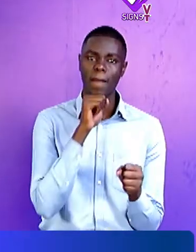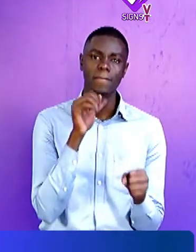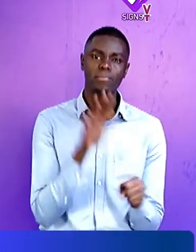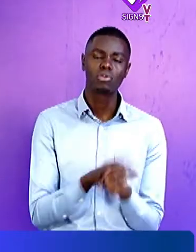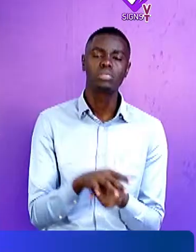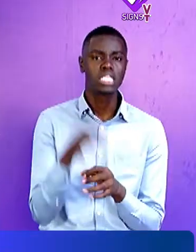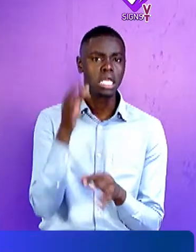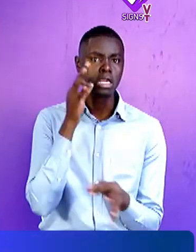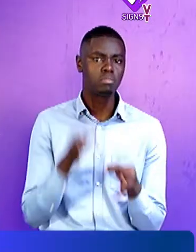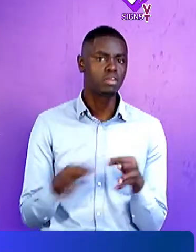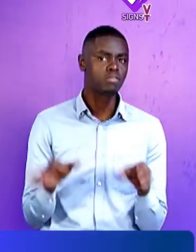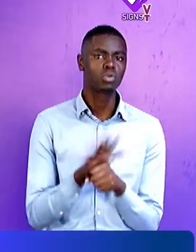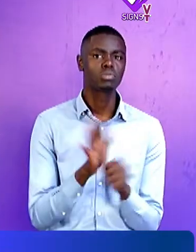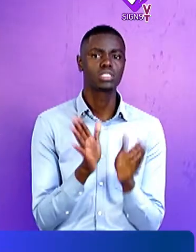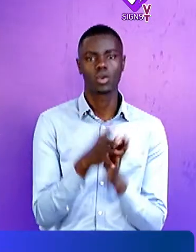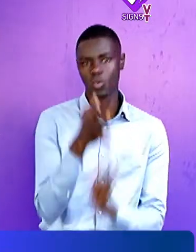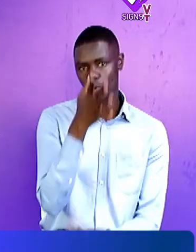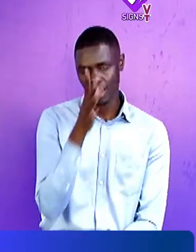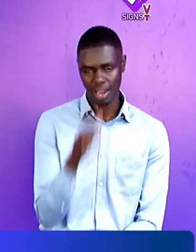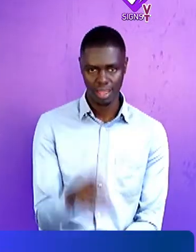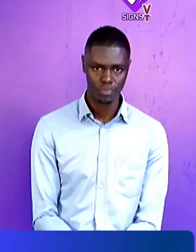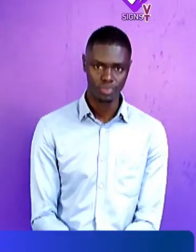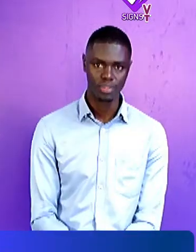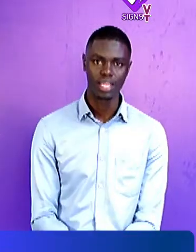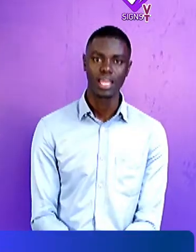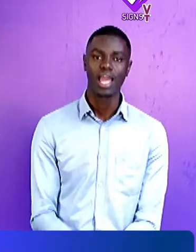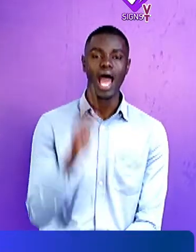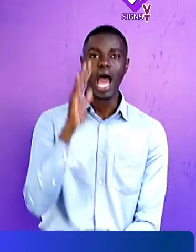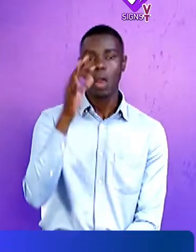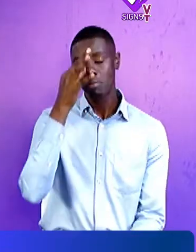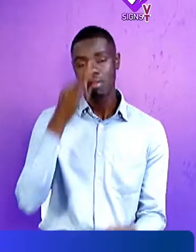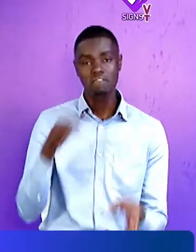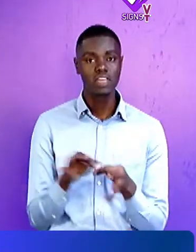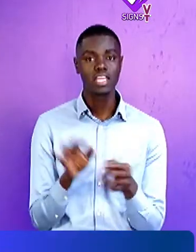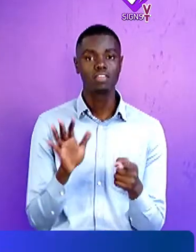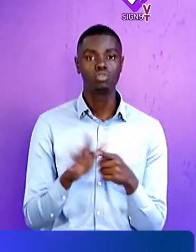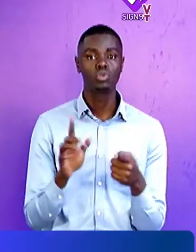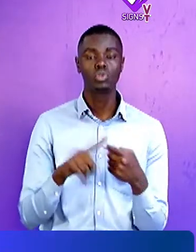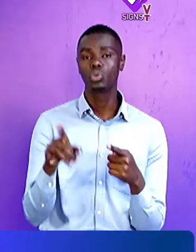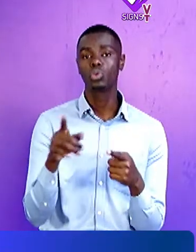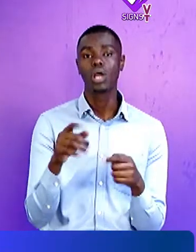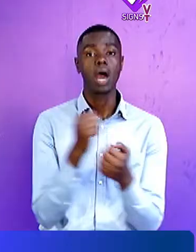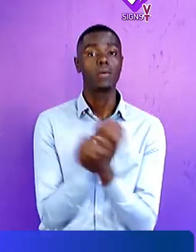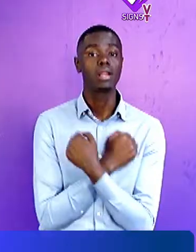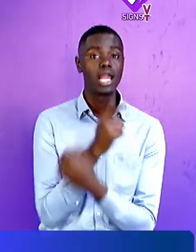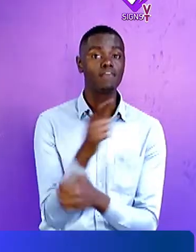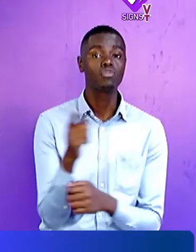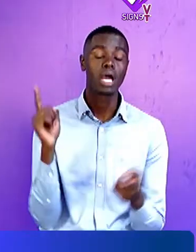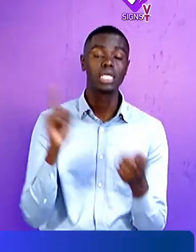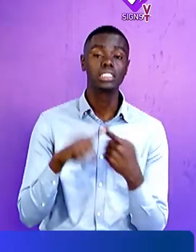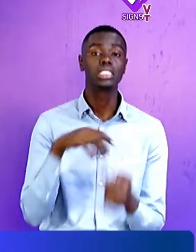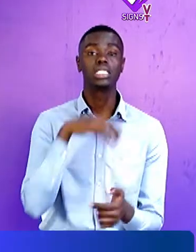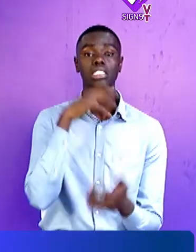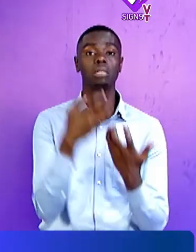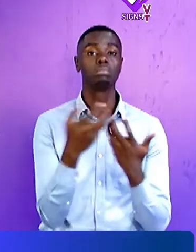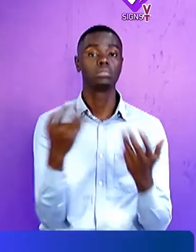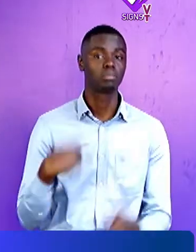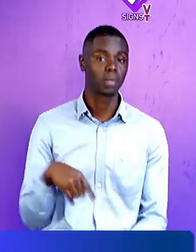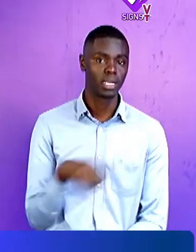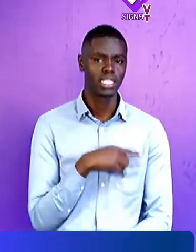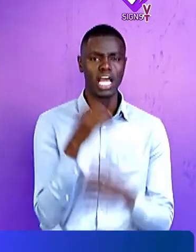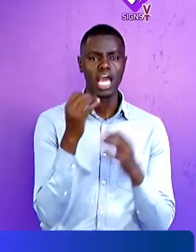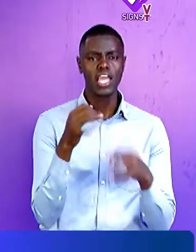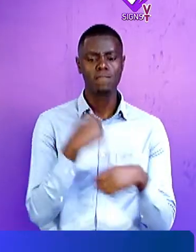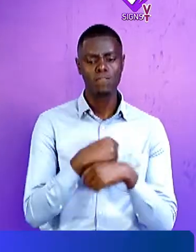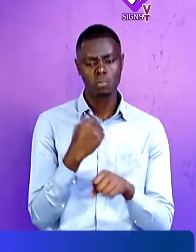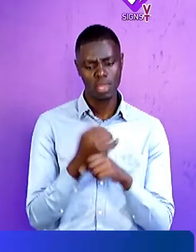faithful with a liar. You know, that's what it's called. I will be faithful to you. I will love you until death do us apart. If you make that